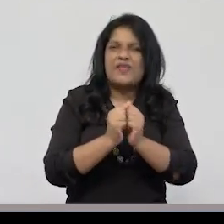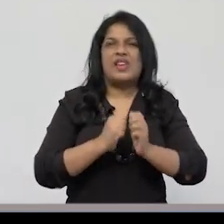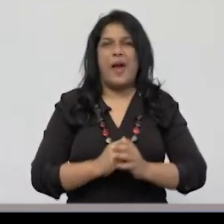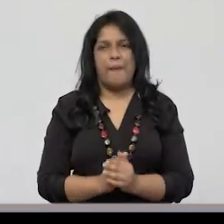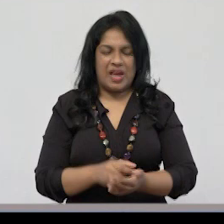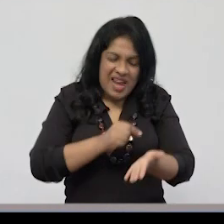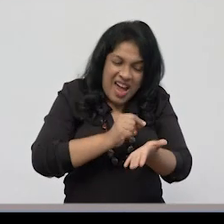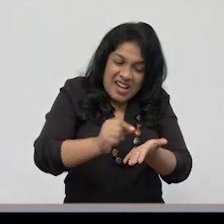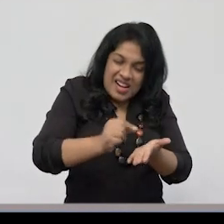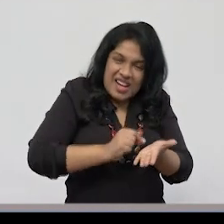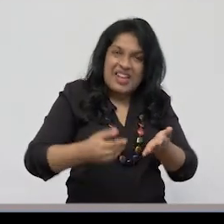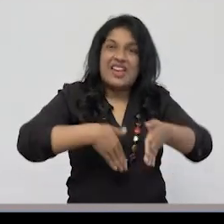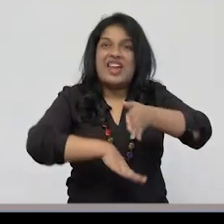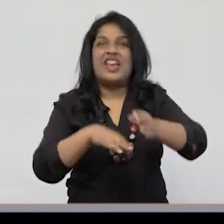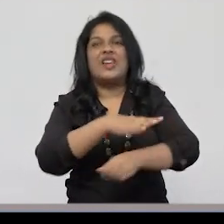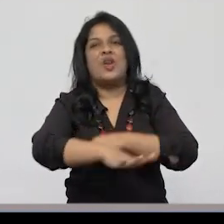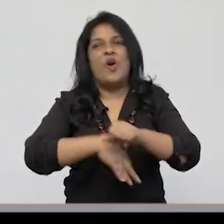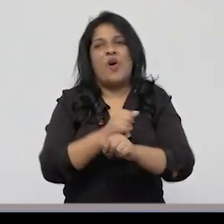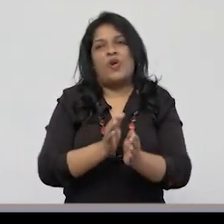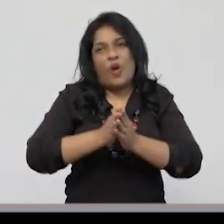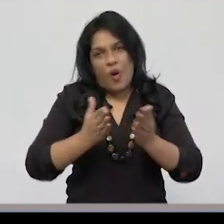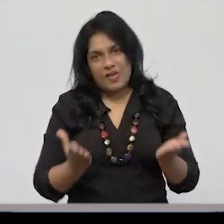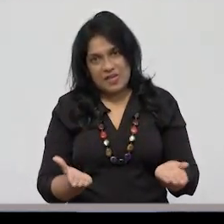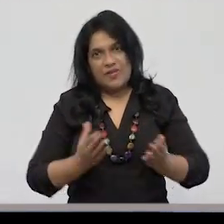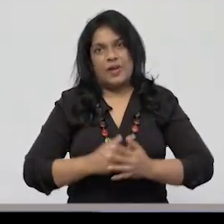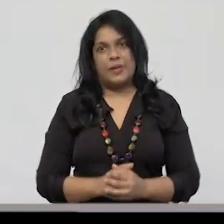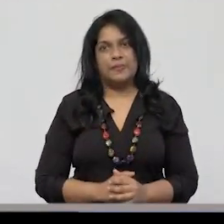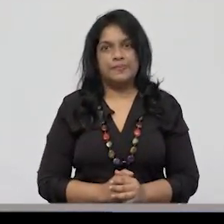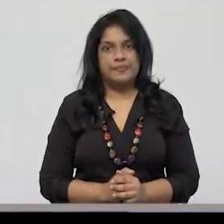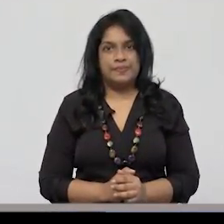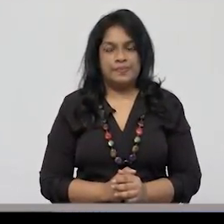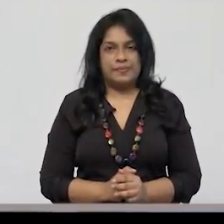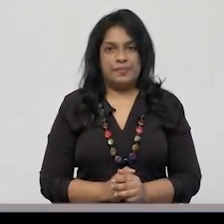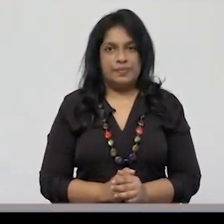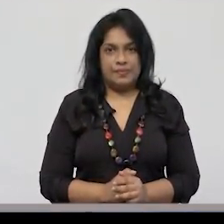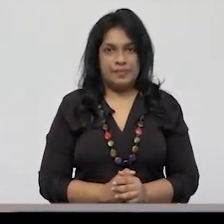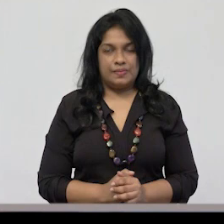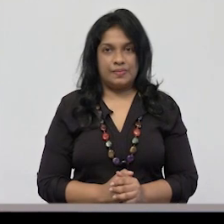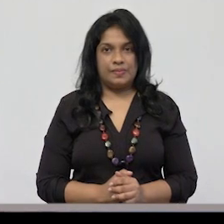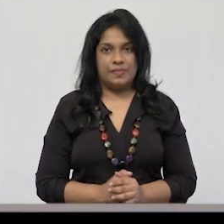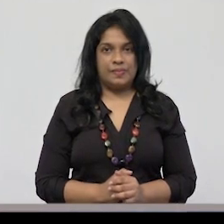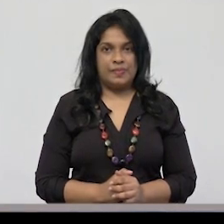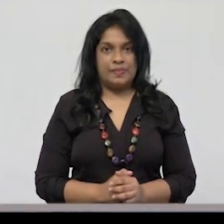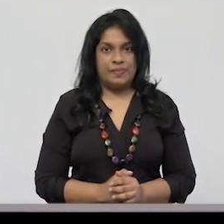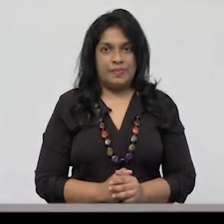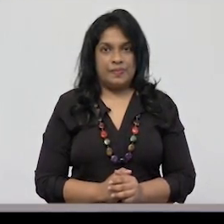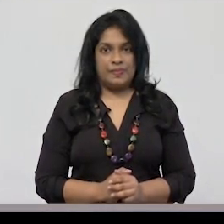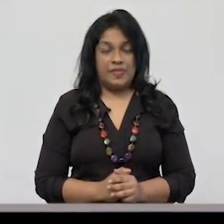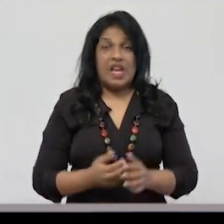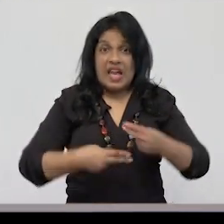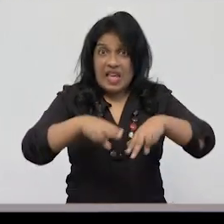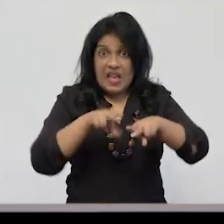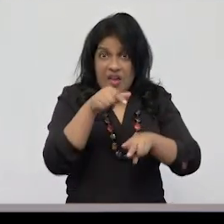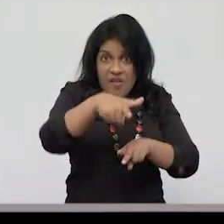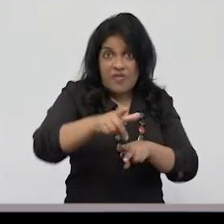guidance that God gives us when he starts to tell us. And his children, those who believe in his word, and he lays the